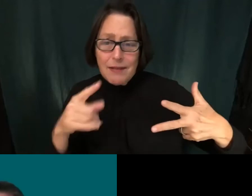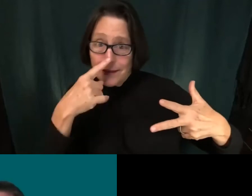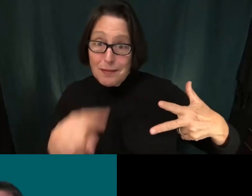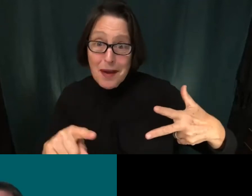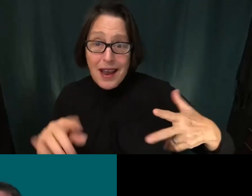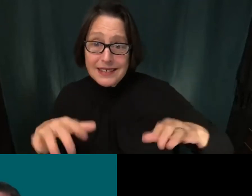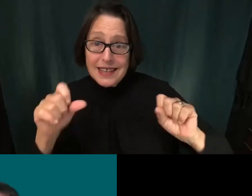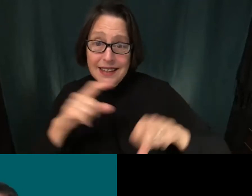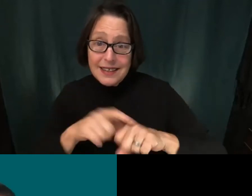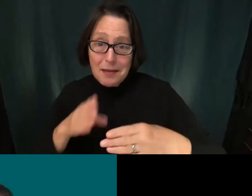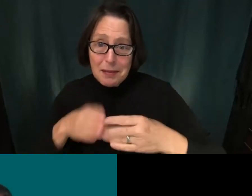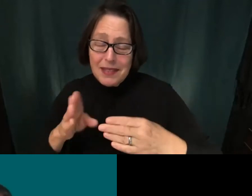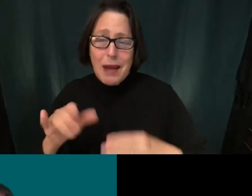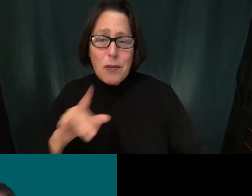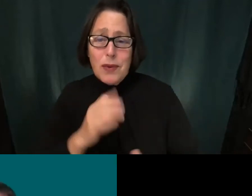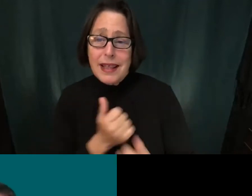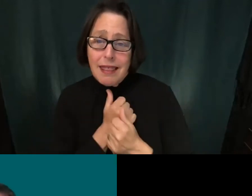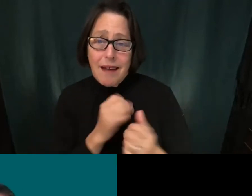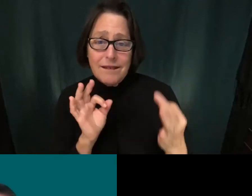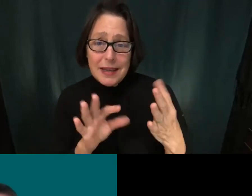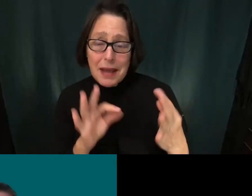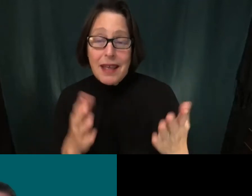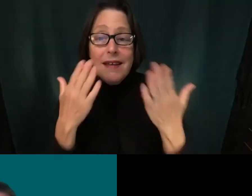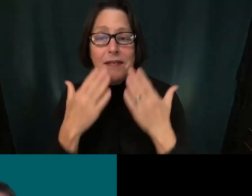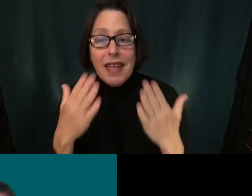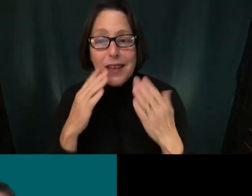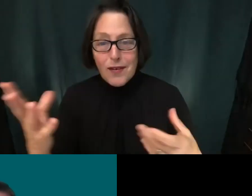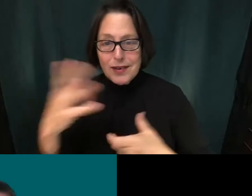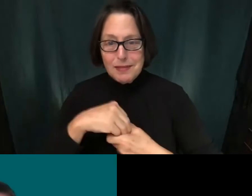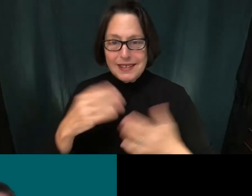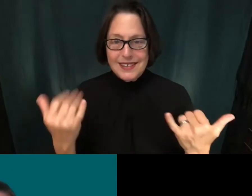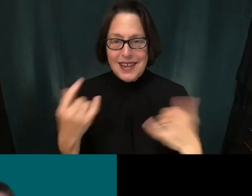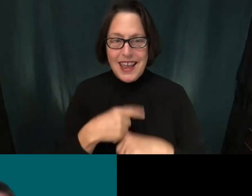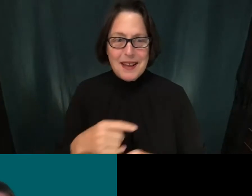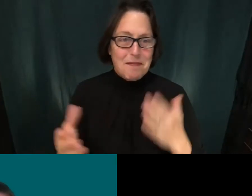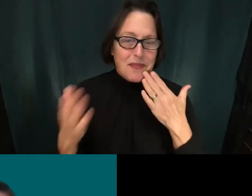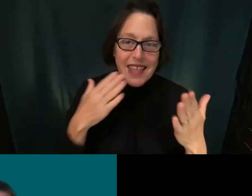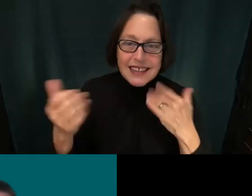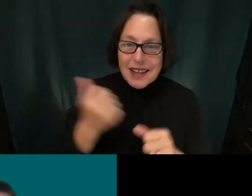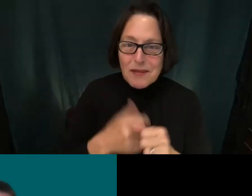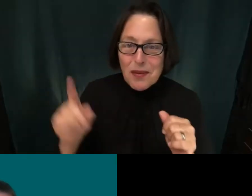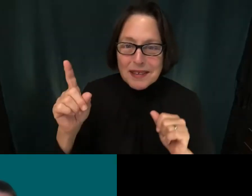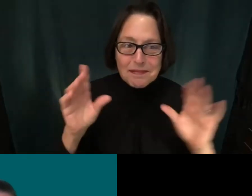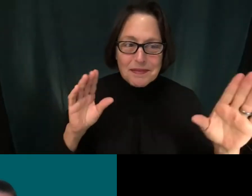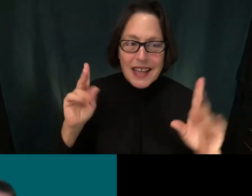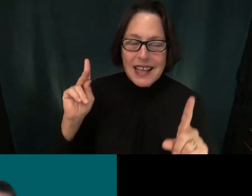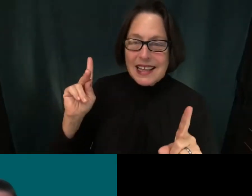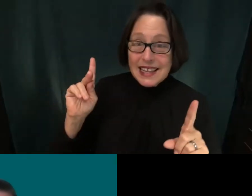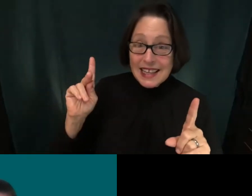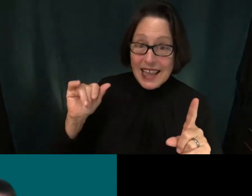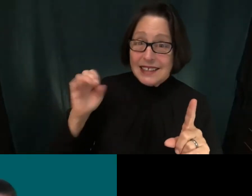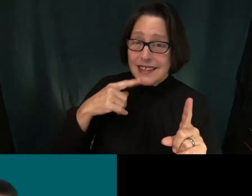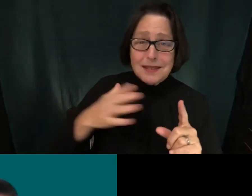that survey, we really would love your feedback. And thank you for attending the session today. Yeah, thanks everyone. And please do reach out and connect.